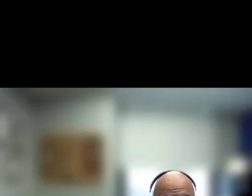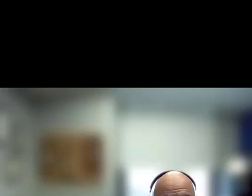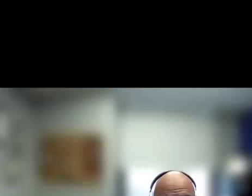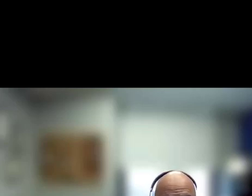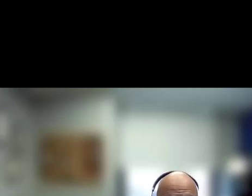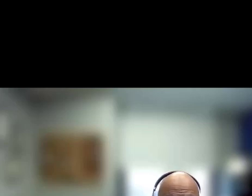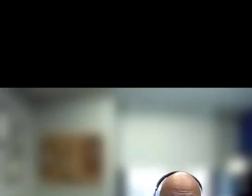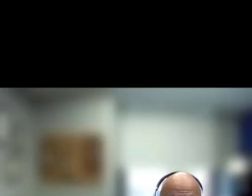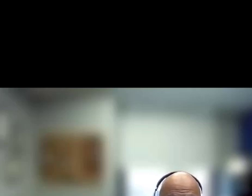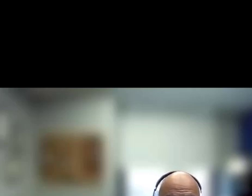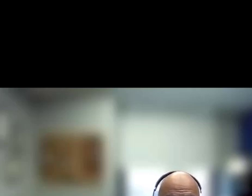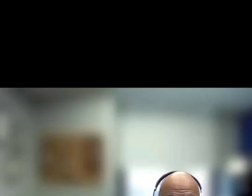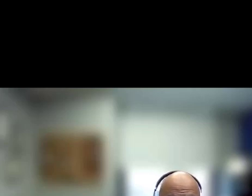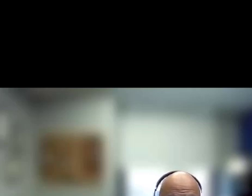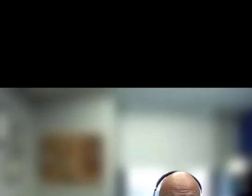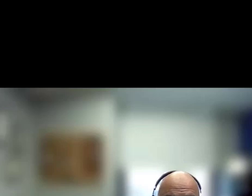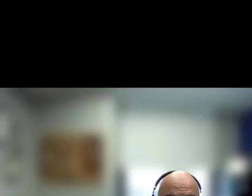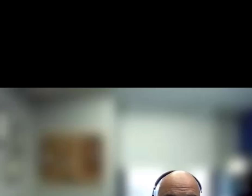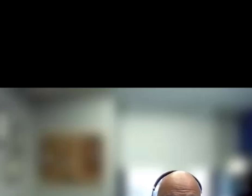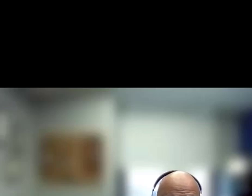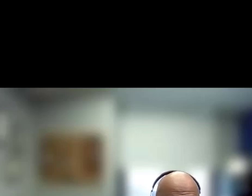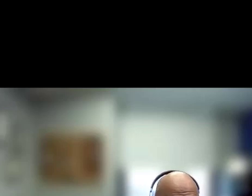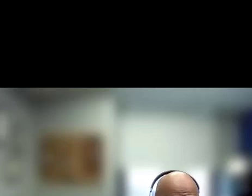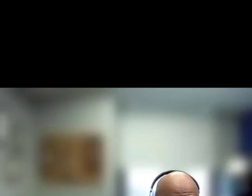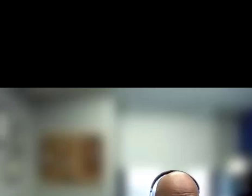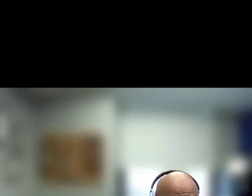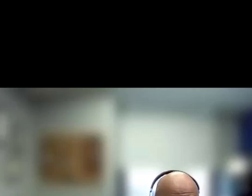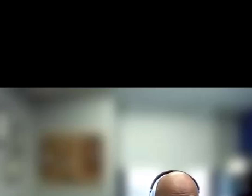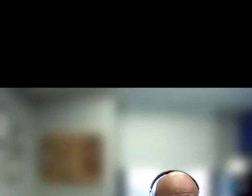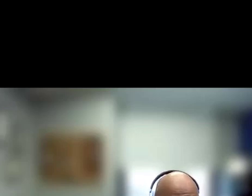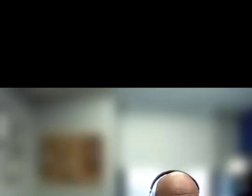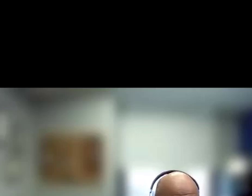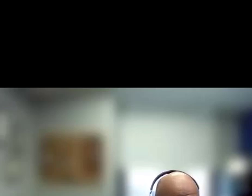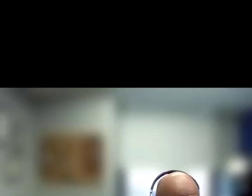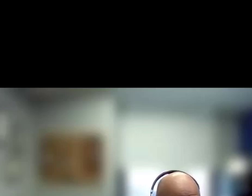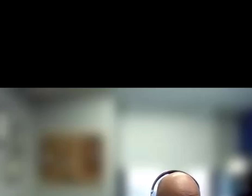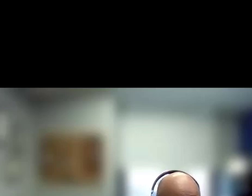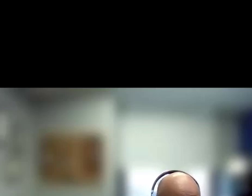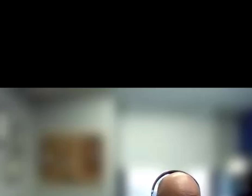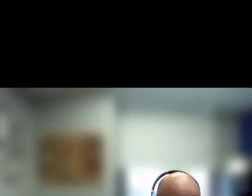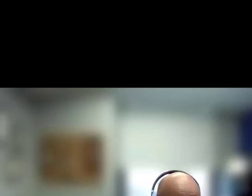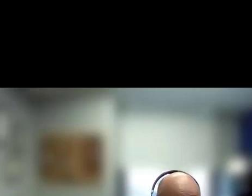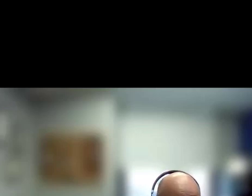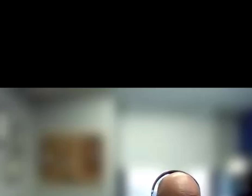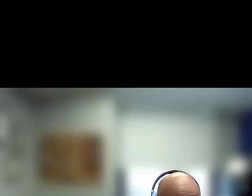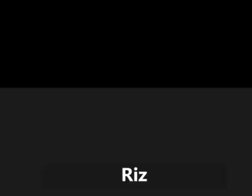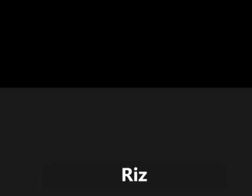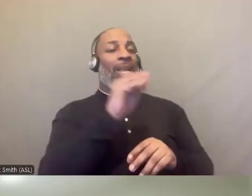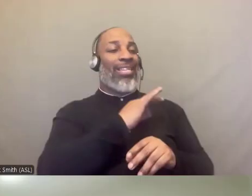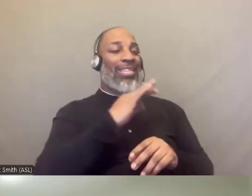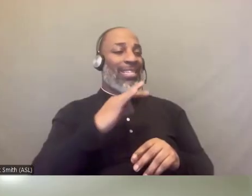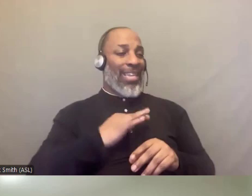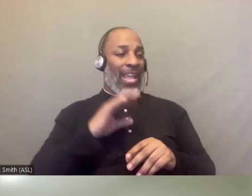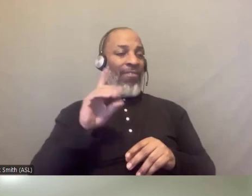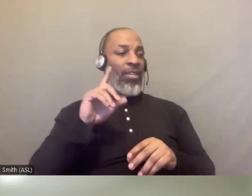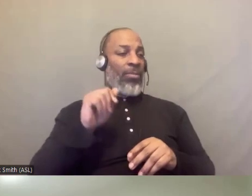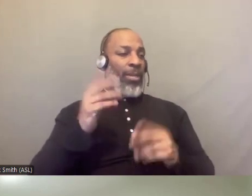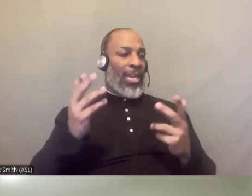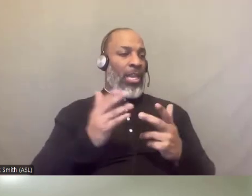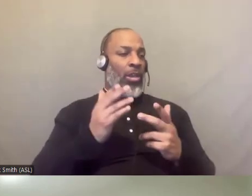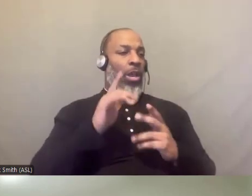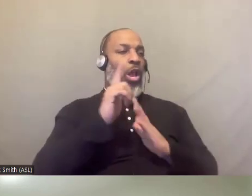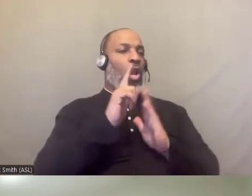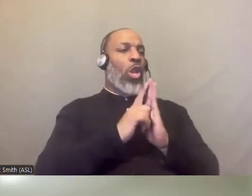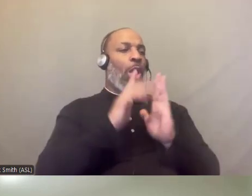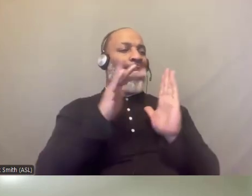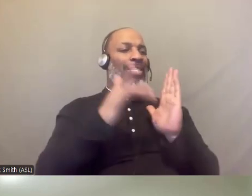Matt is I'm going to hand it off to Matt here. Thanks, Riz. My name is Matt Steele. I'm a staff attorney at the Disability Law Center. I've been